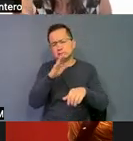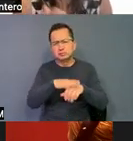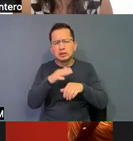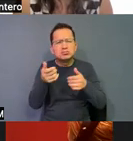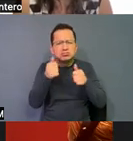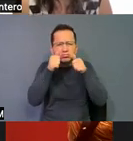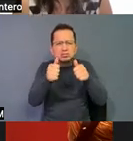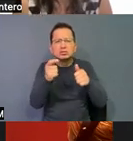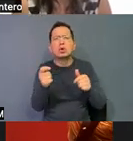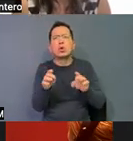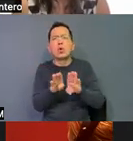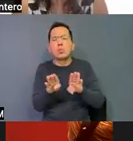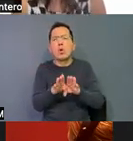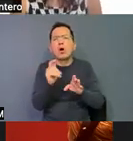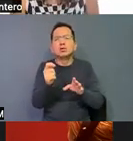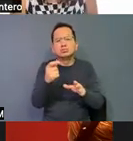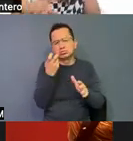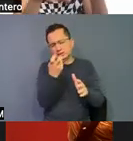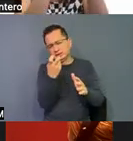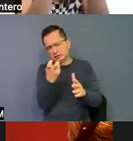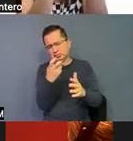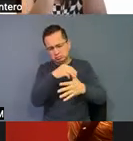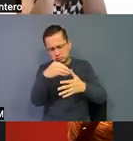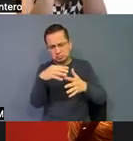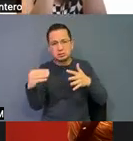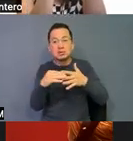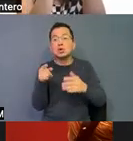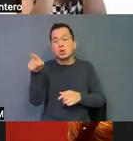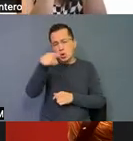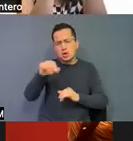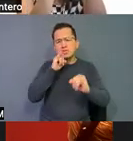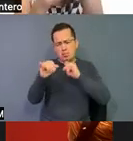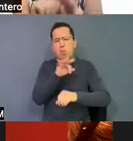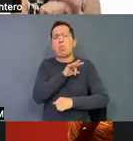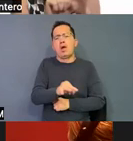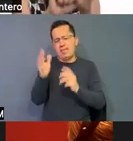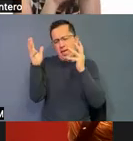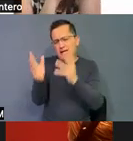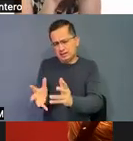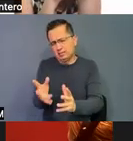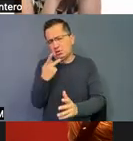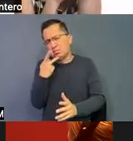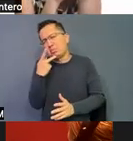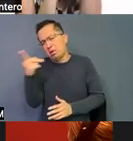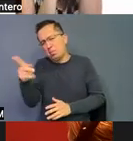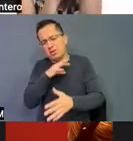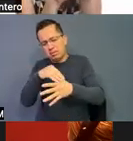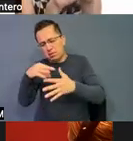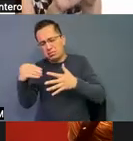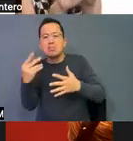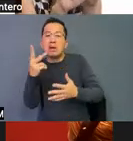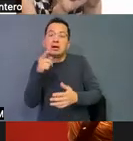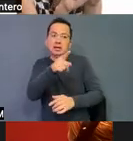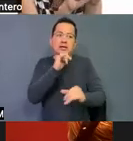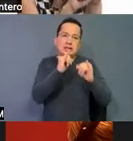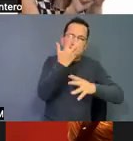do sign language interpretation. But the rest of us, we start holding our thumb like this, okay? And when we